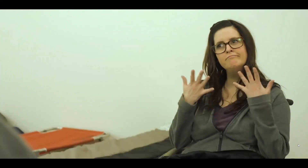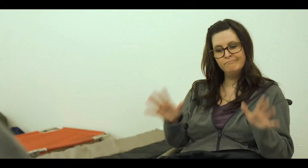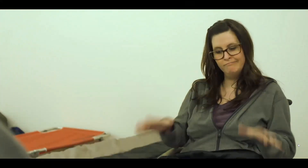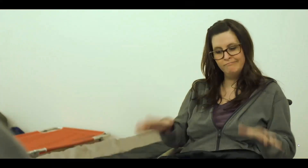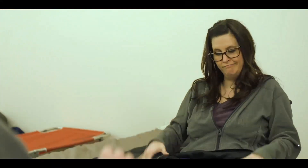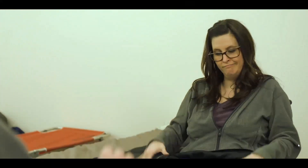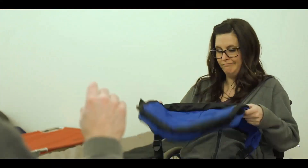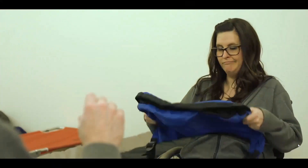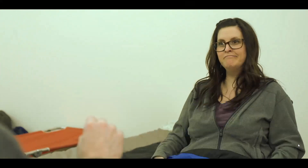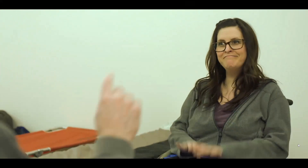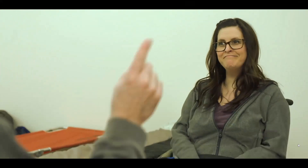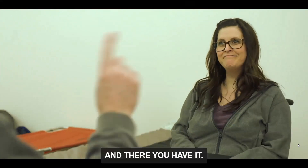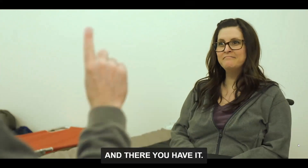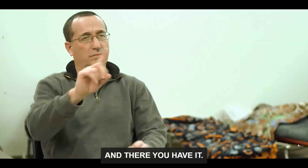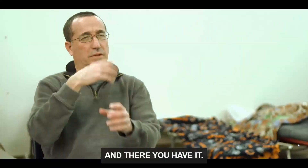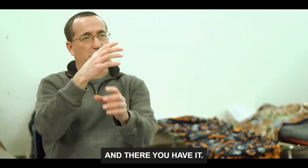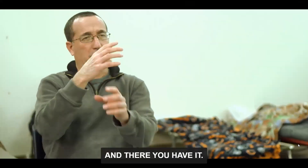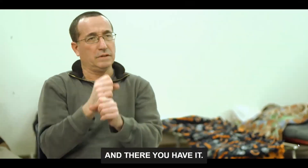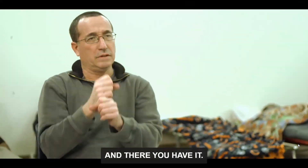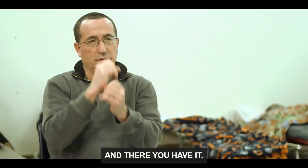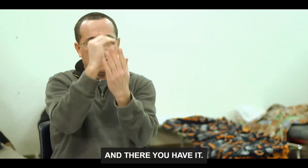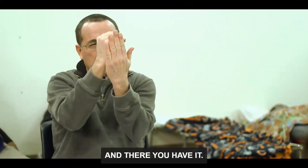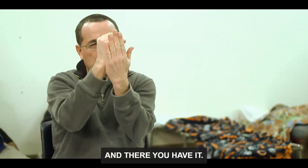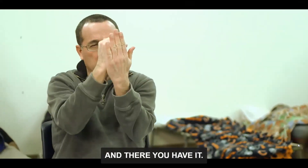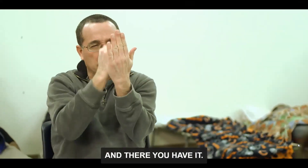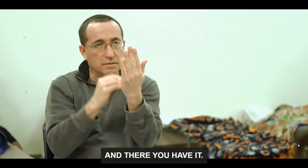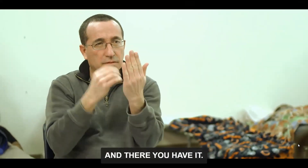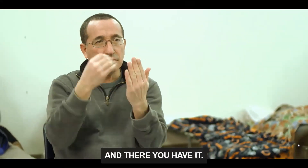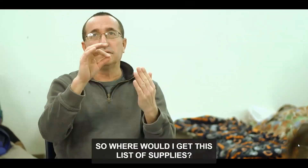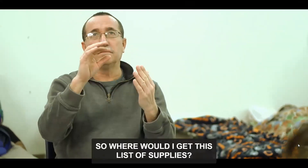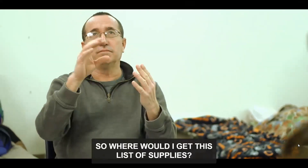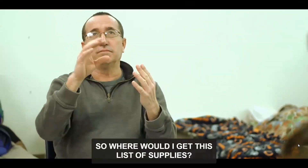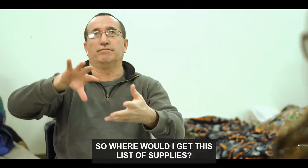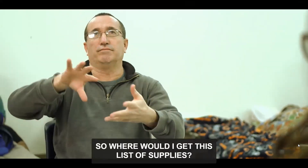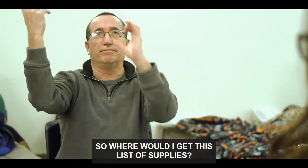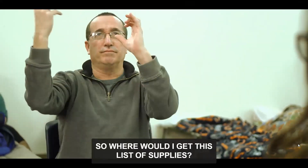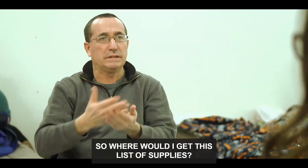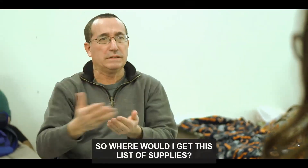And there you have it. So, where would I get this list of supplies?